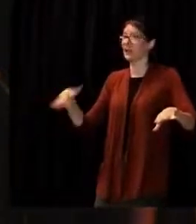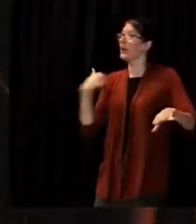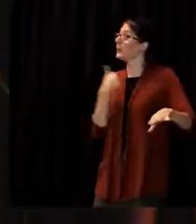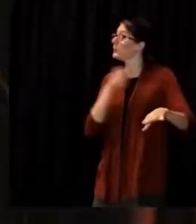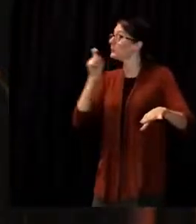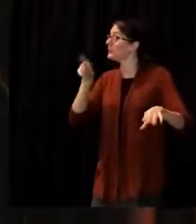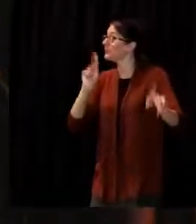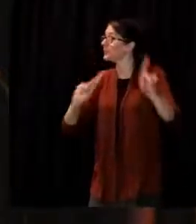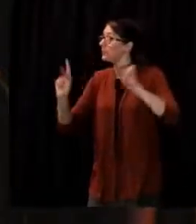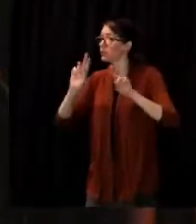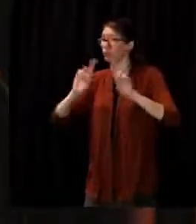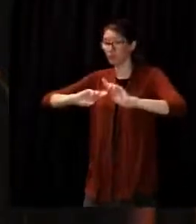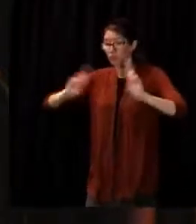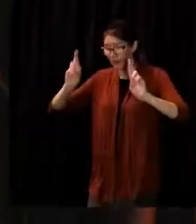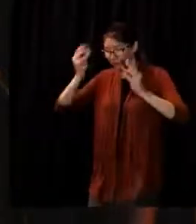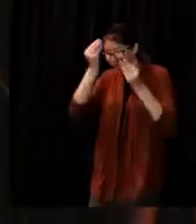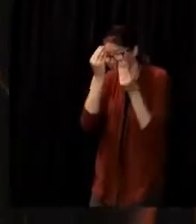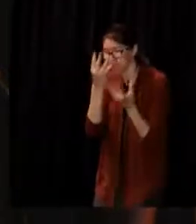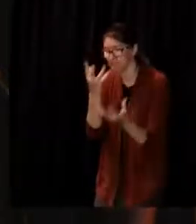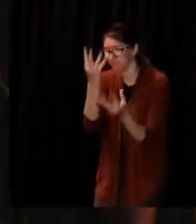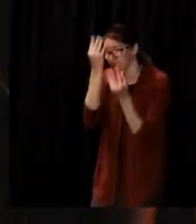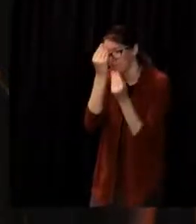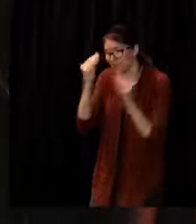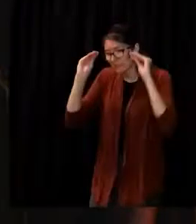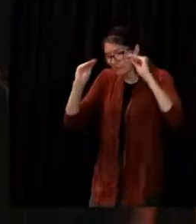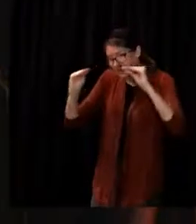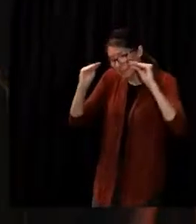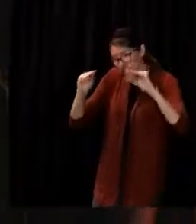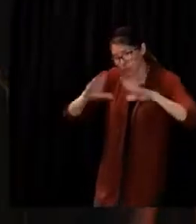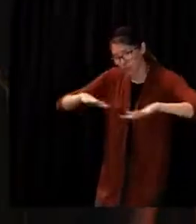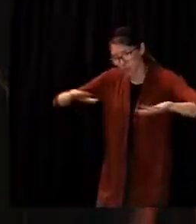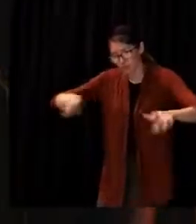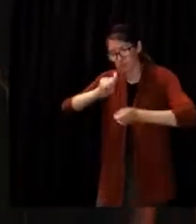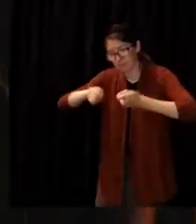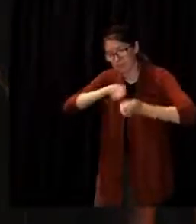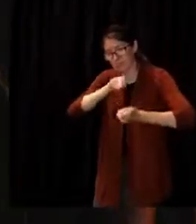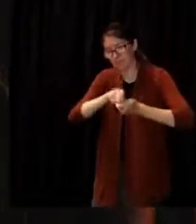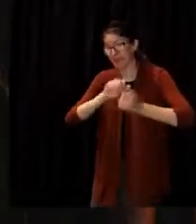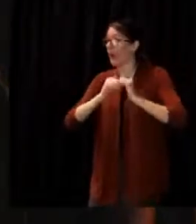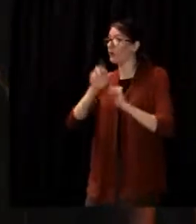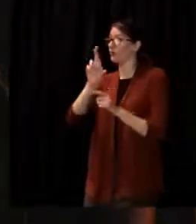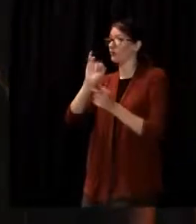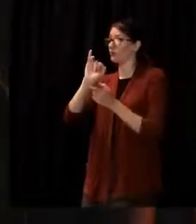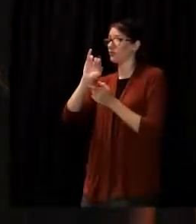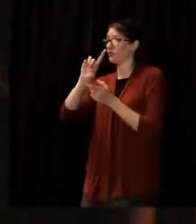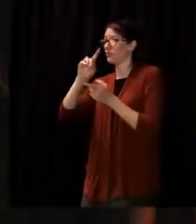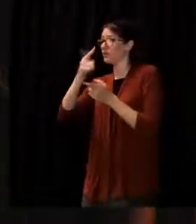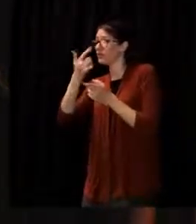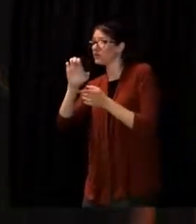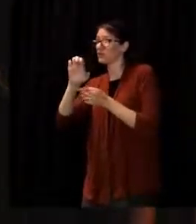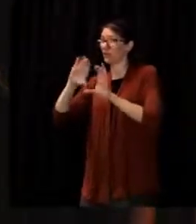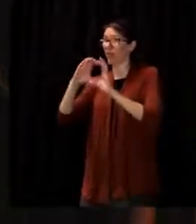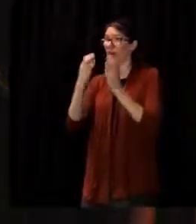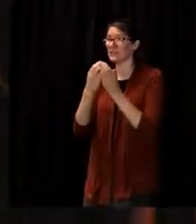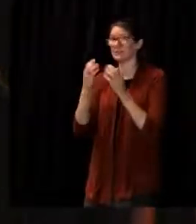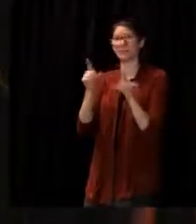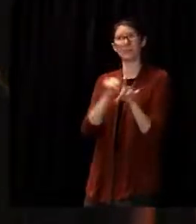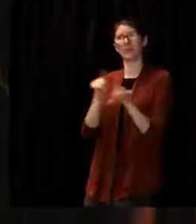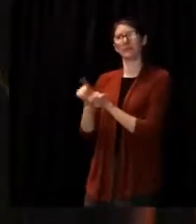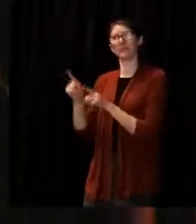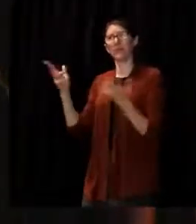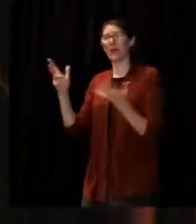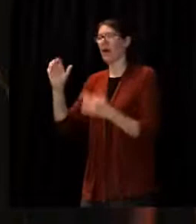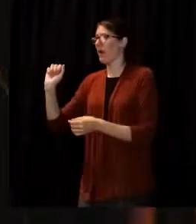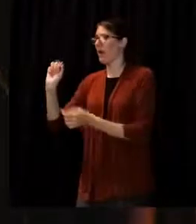to teach and to pass on what they've learned to the children in particular through our Ridge classes, our Sunday morning Ridge classes, but Awana.